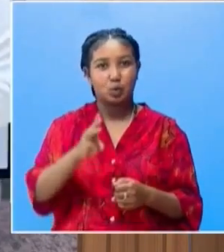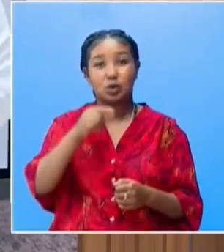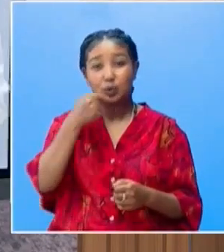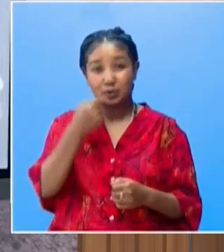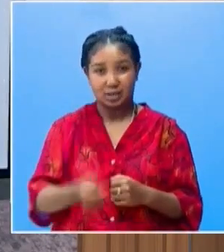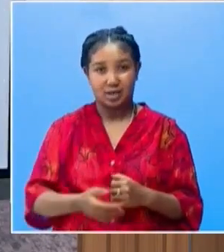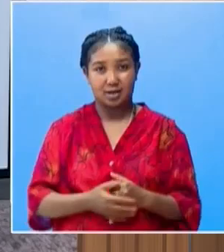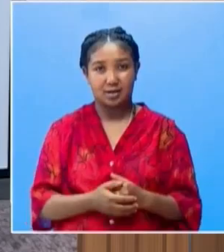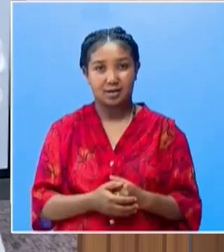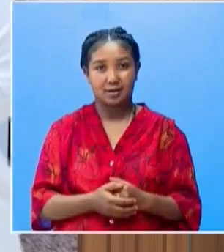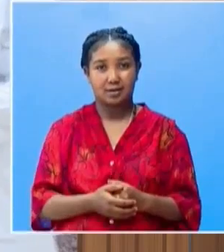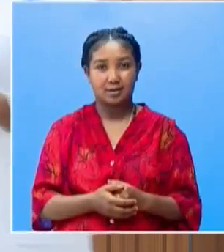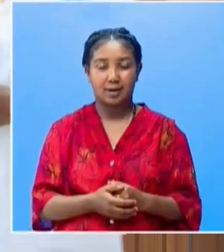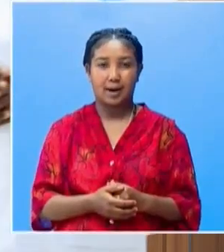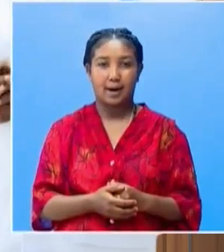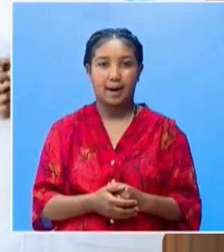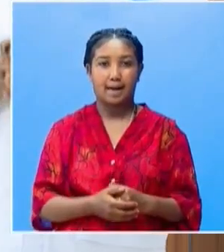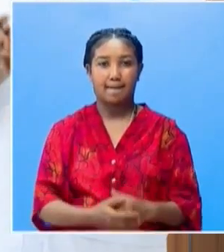say?